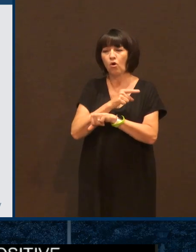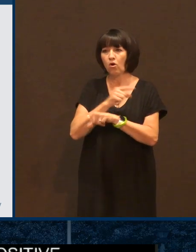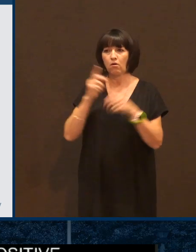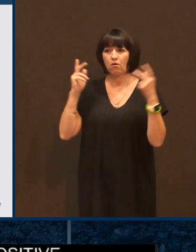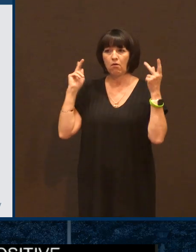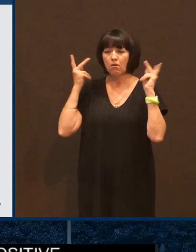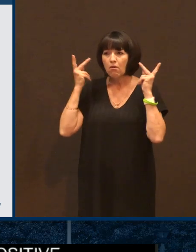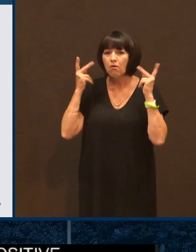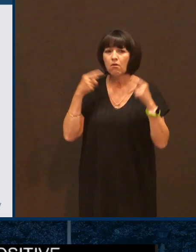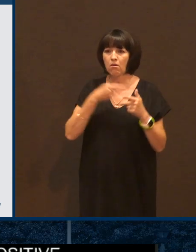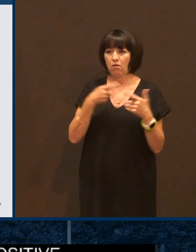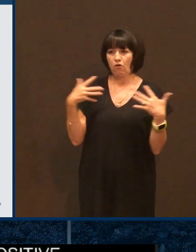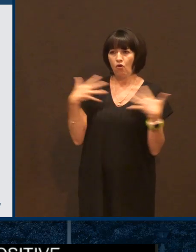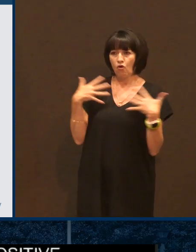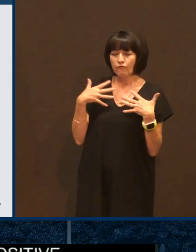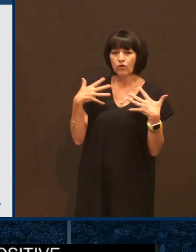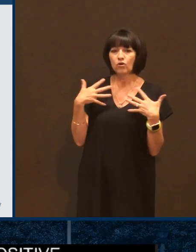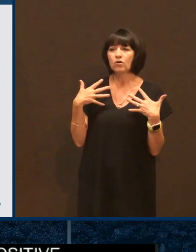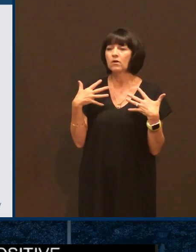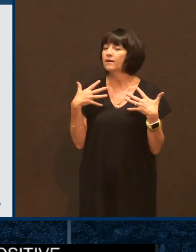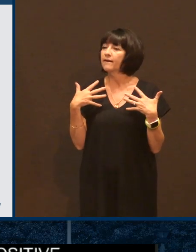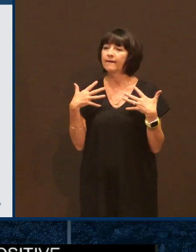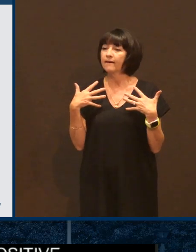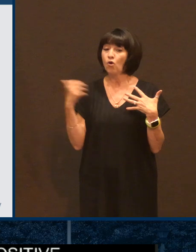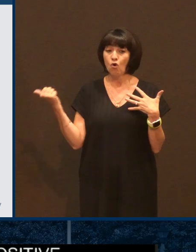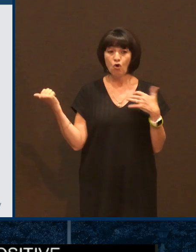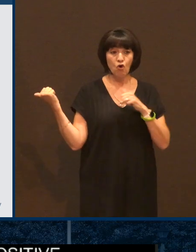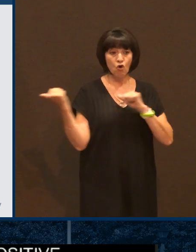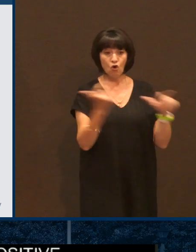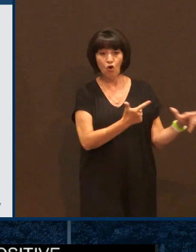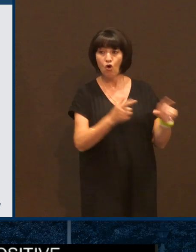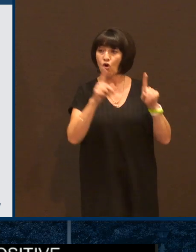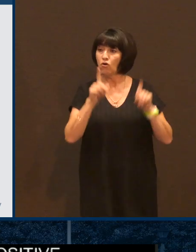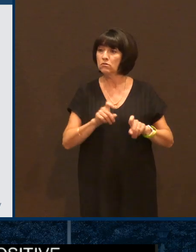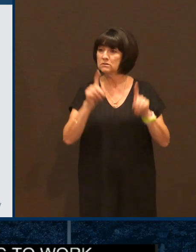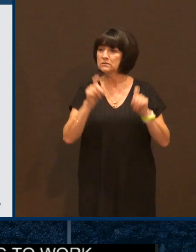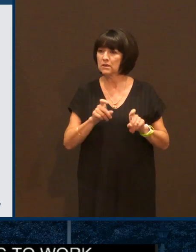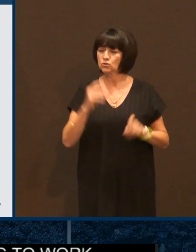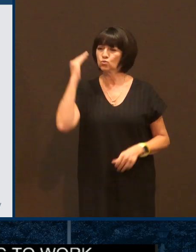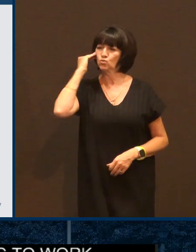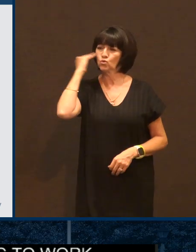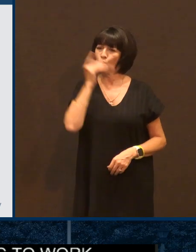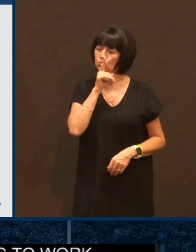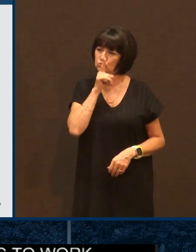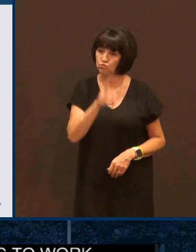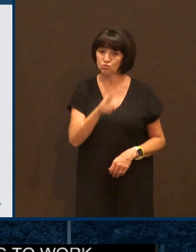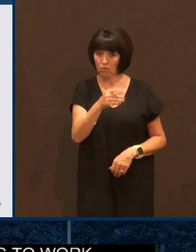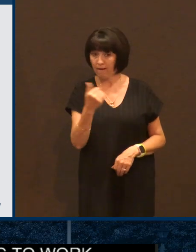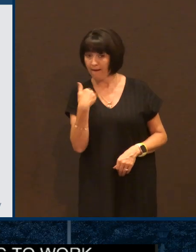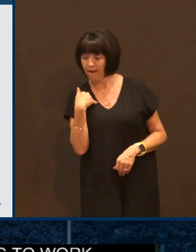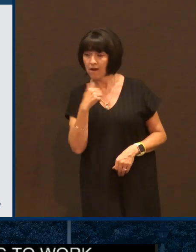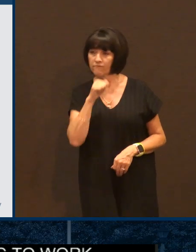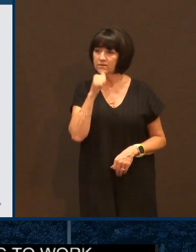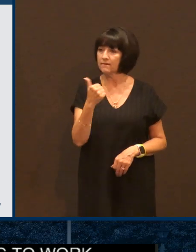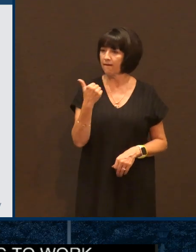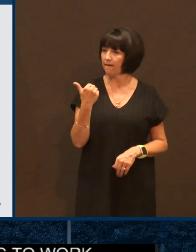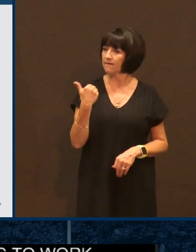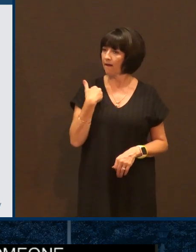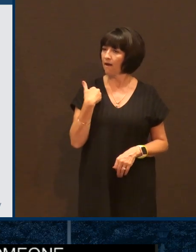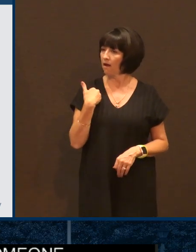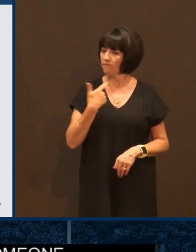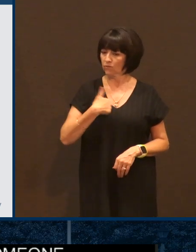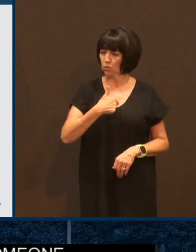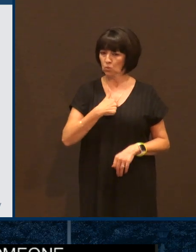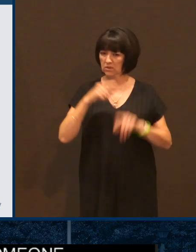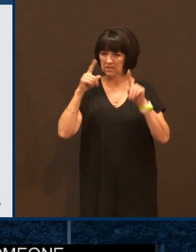somebody who was positive, now there was a level of confidence that they can come back to work safely because we were testing everybody, and we